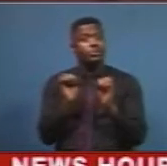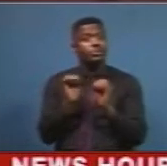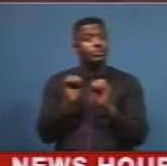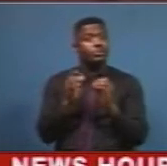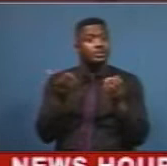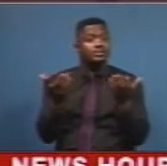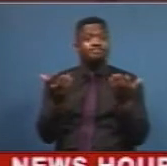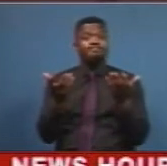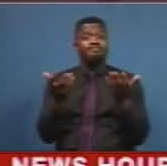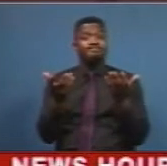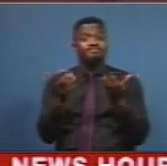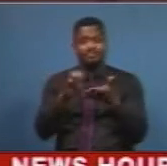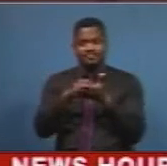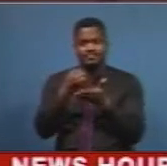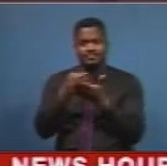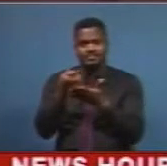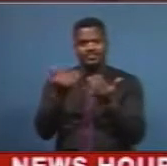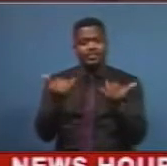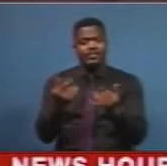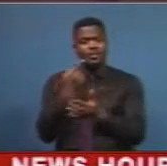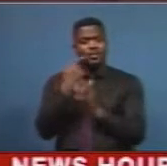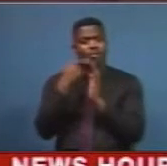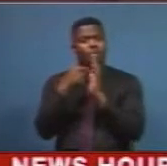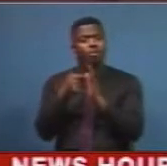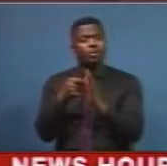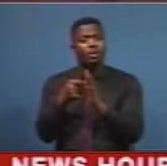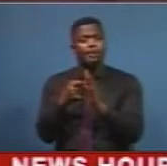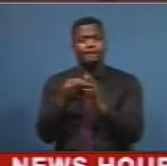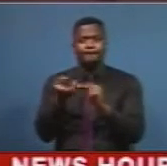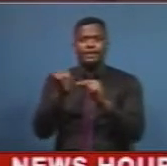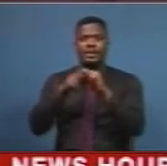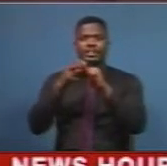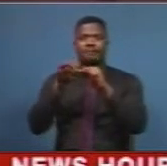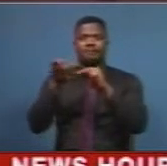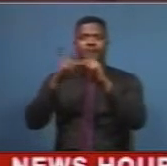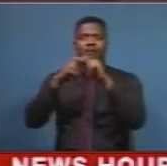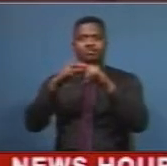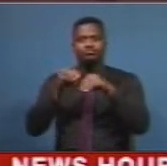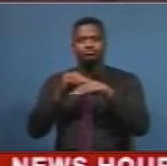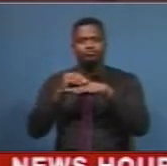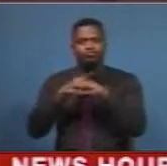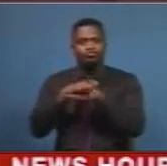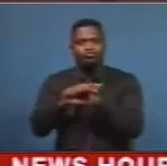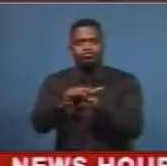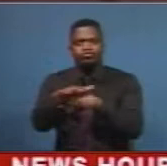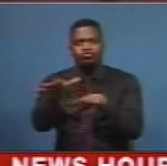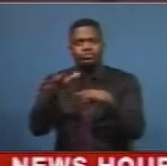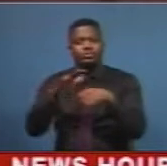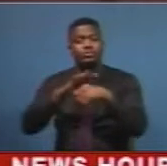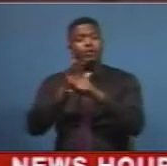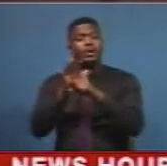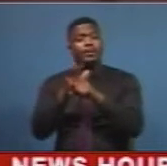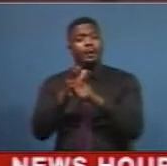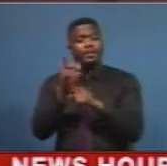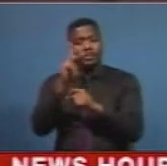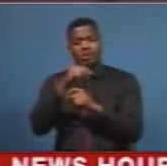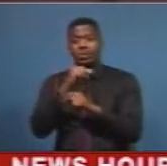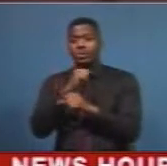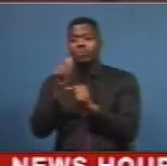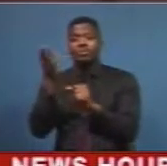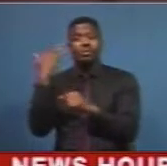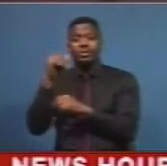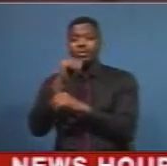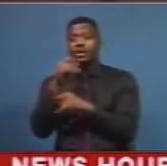them. Evidence on the ground now points to increased cross-infections among COVID-19 and non-COVID-19